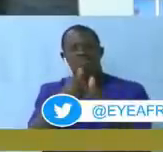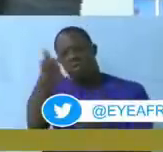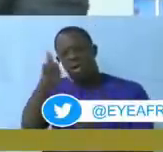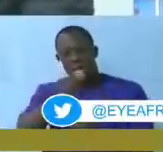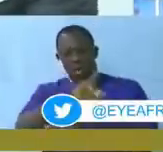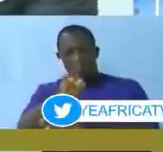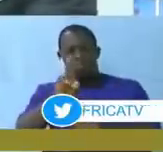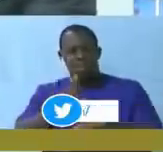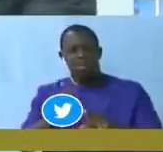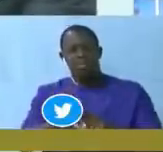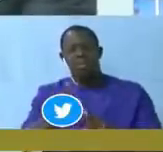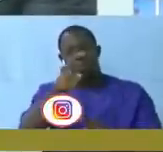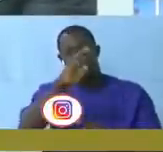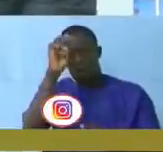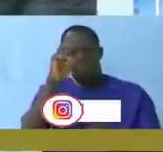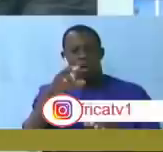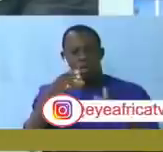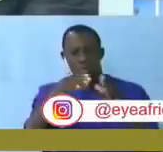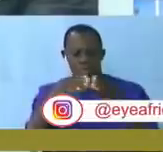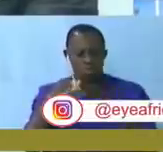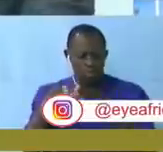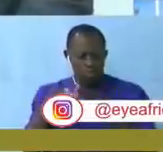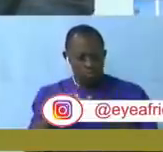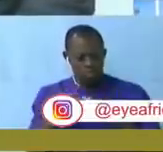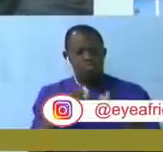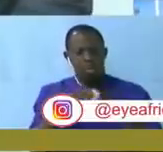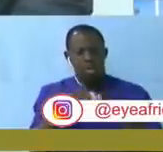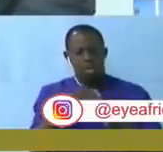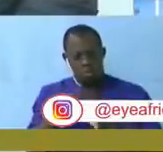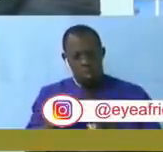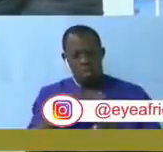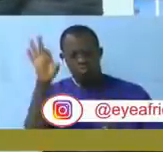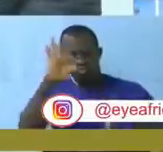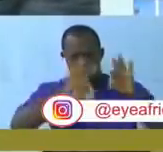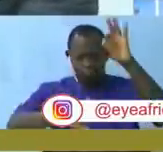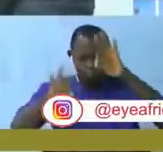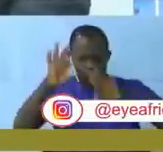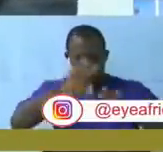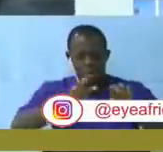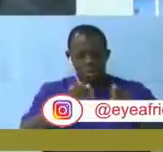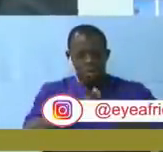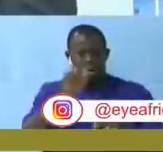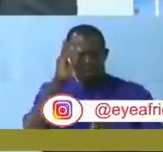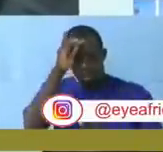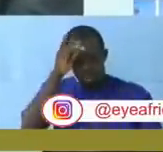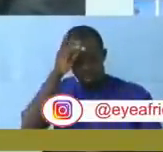pour di dajale nit ñi pour ñu wara sanni fi parti bu bu ñu sanni